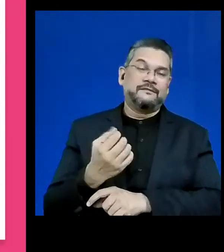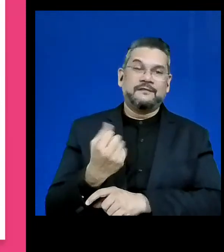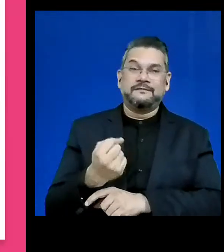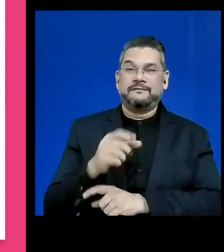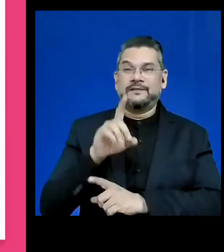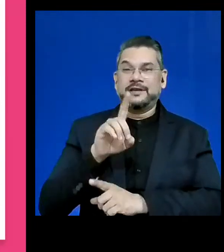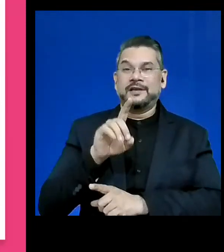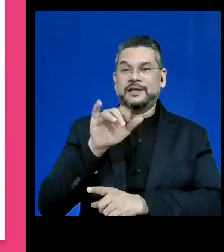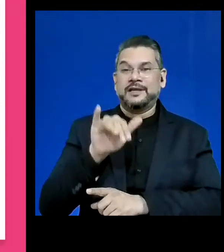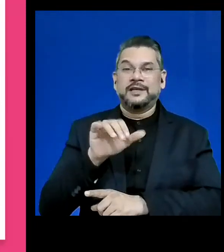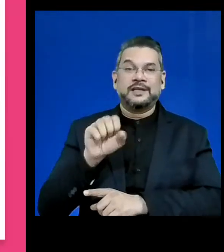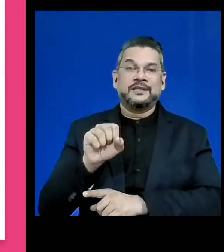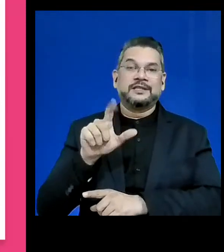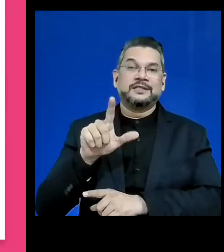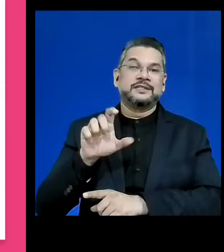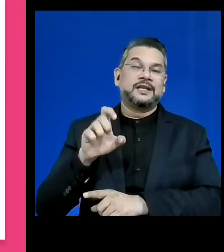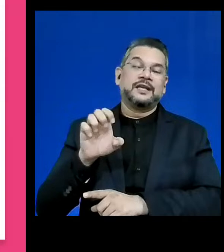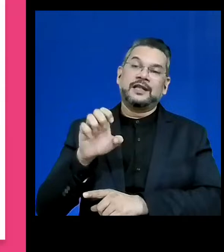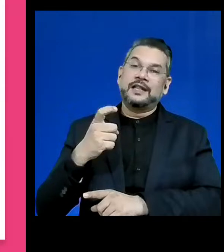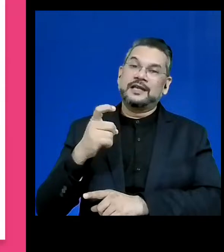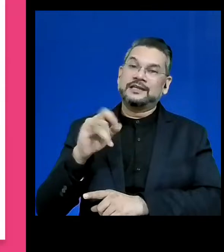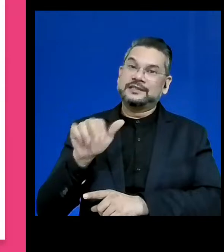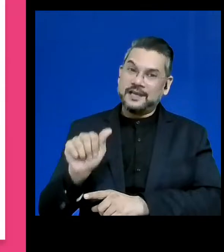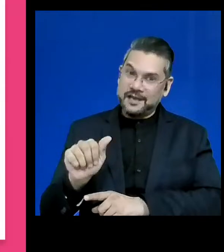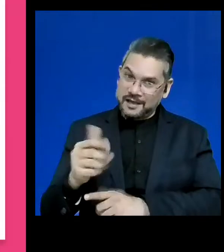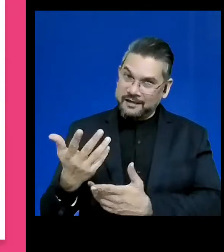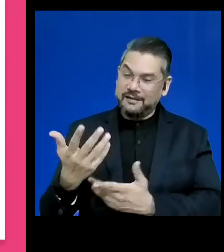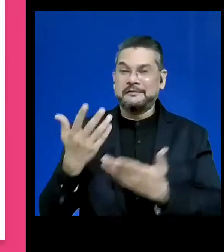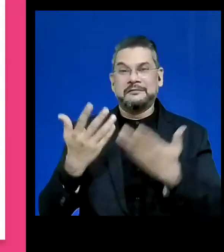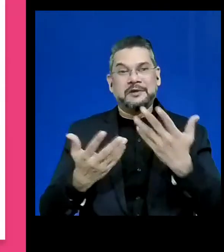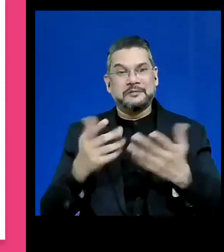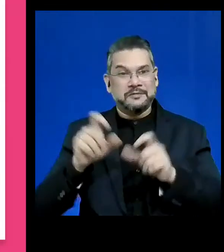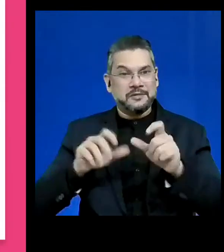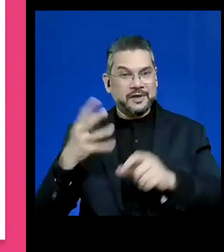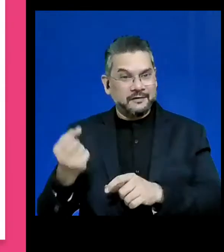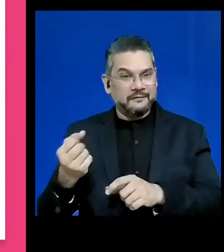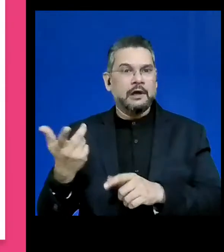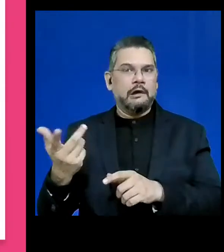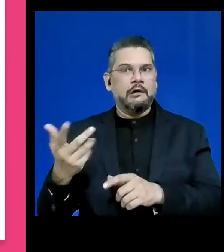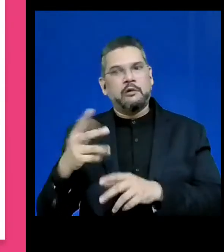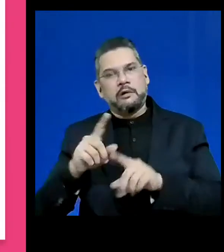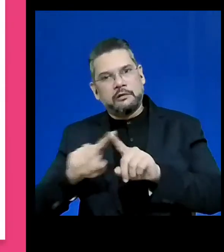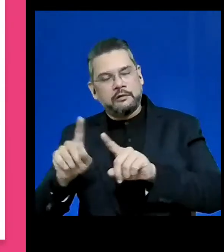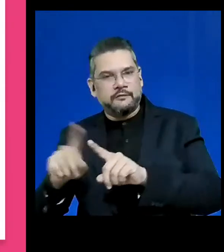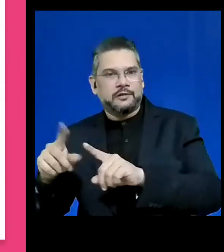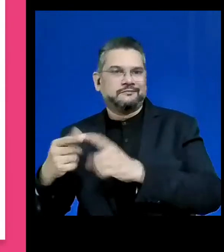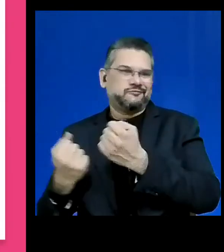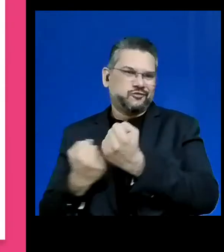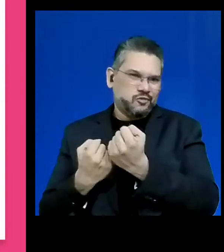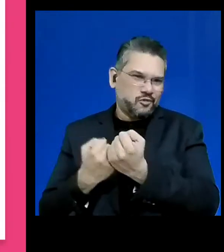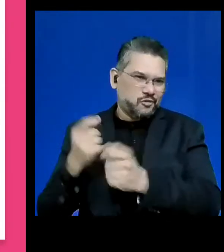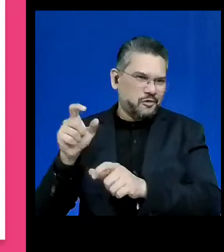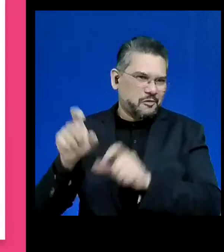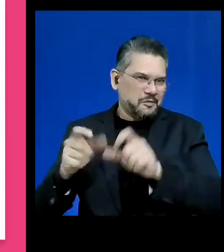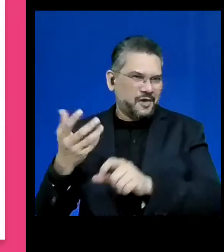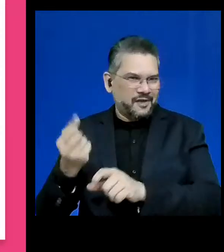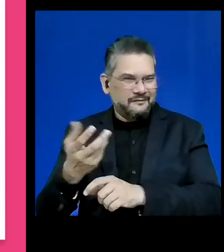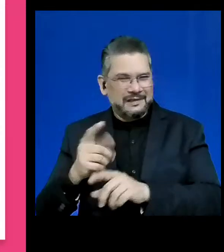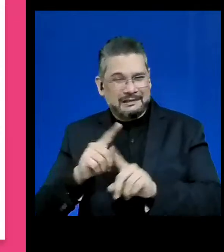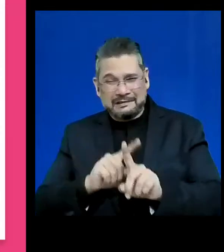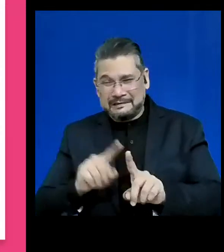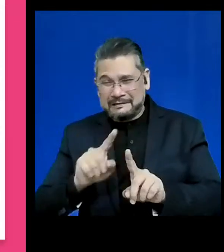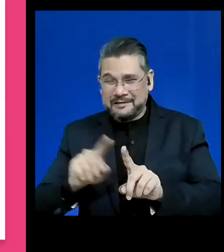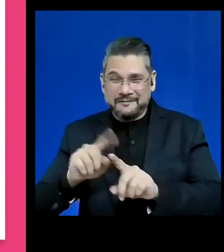also folks who need different kinds of low vision support. There is an array of